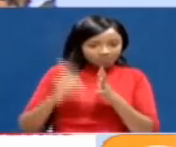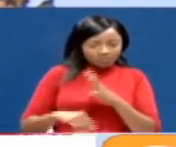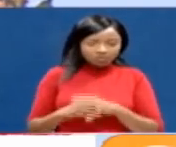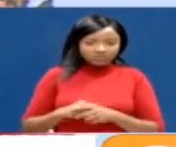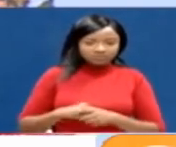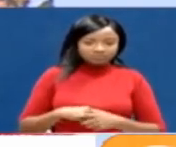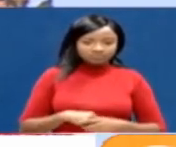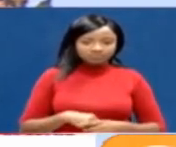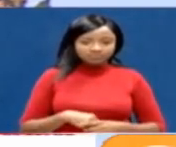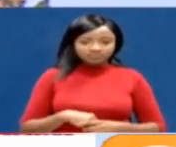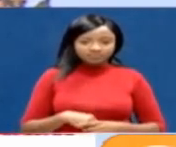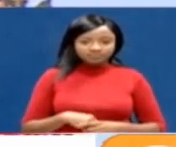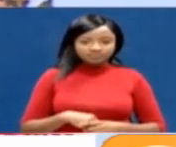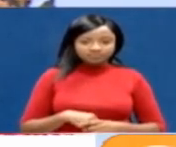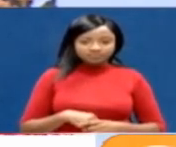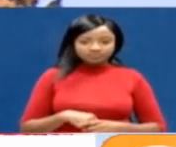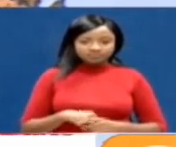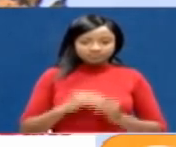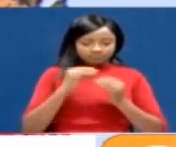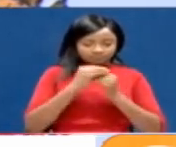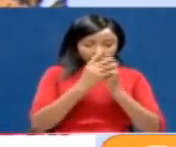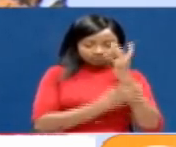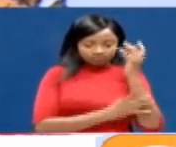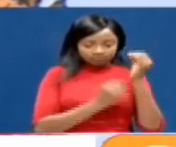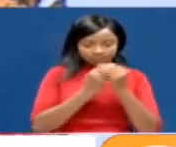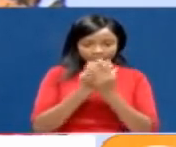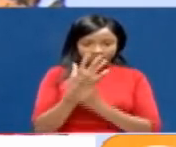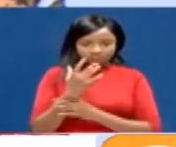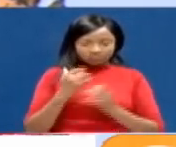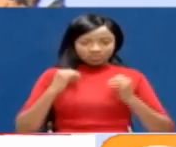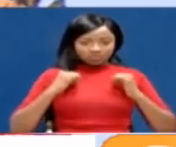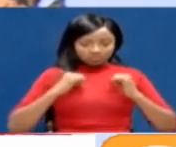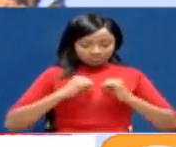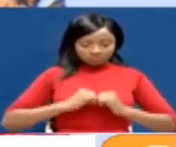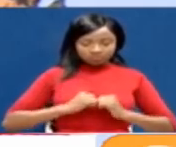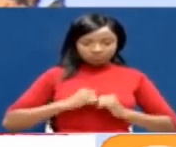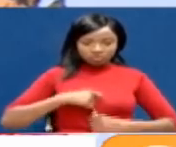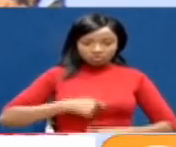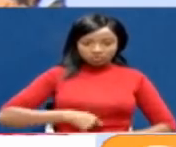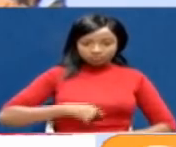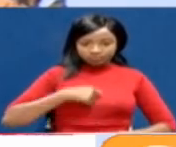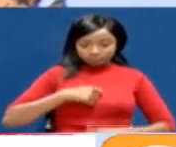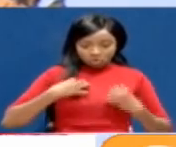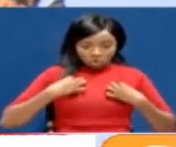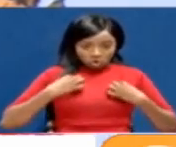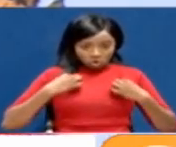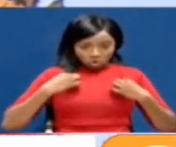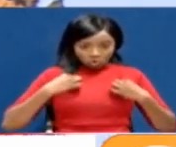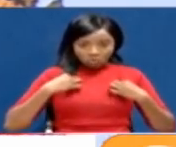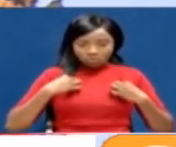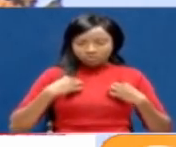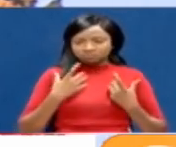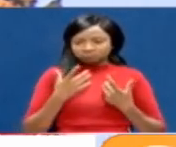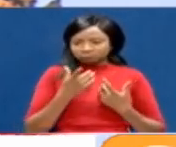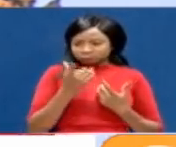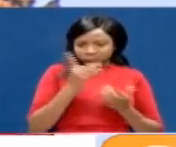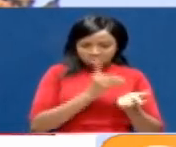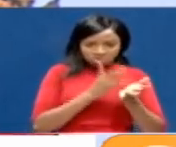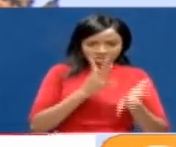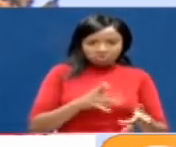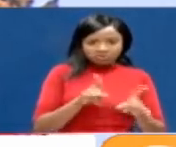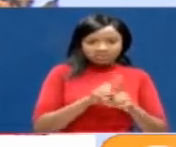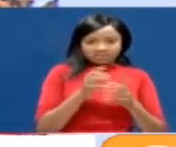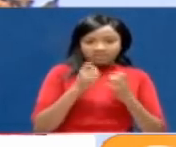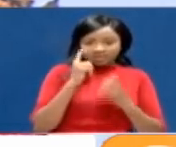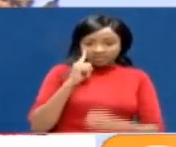it can produce is a personal protective gear that doctors require. With me here, I have